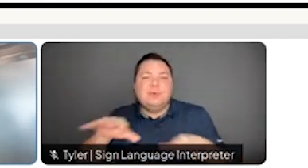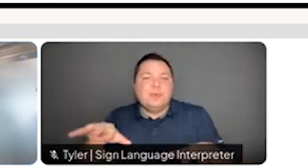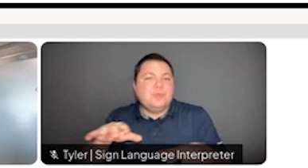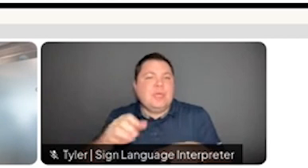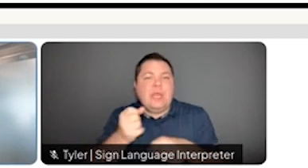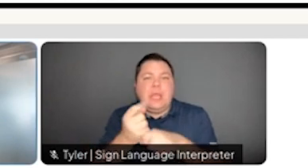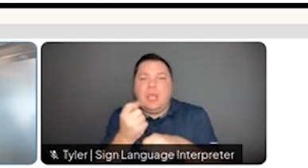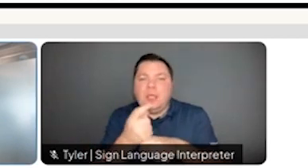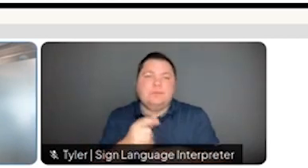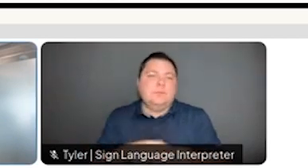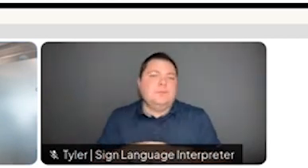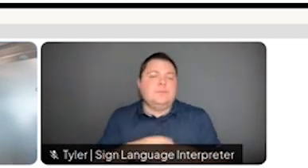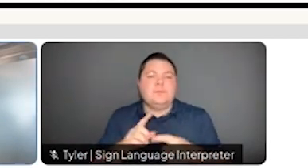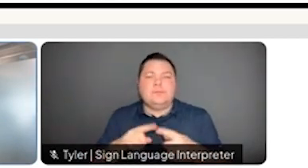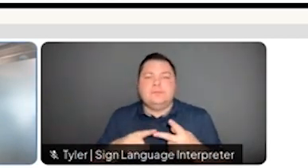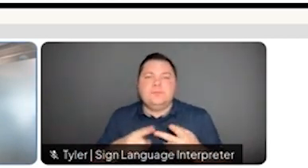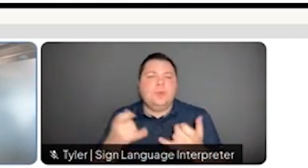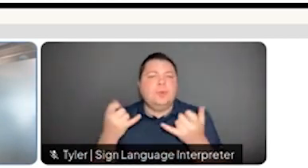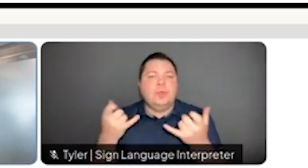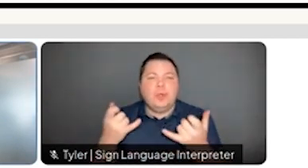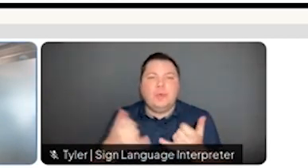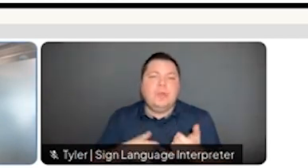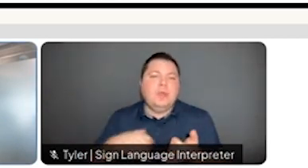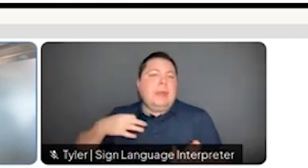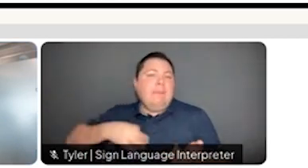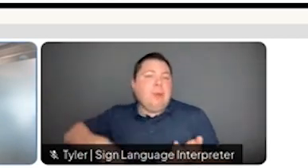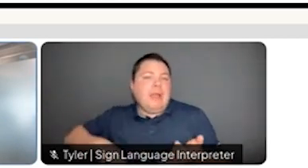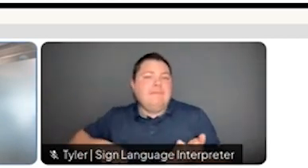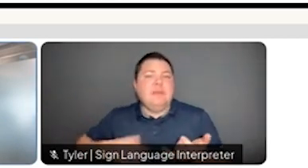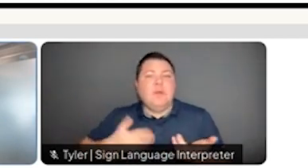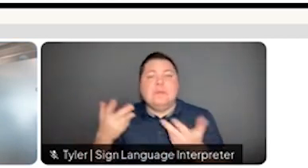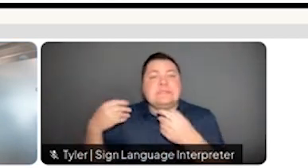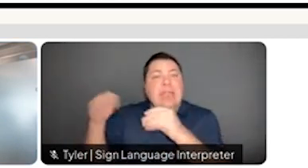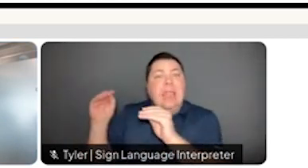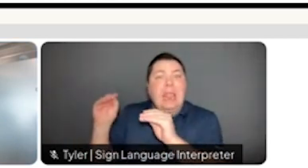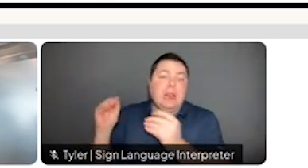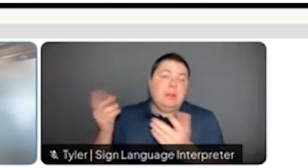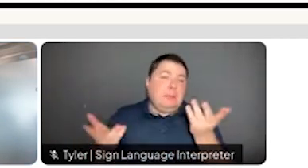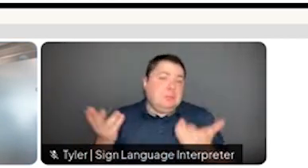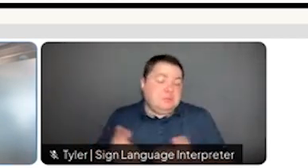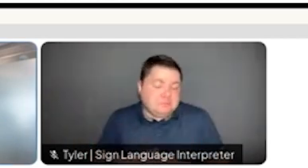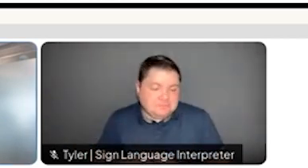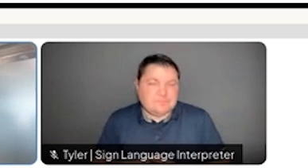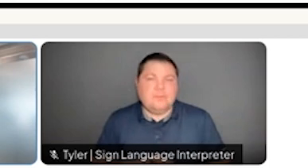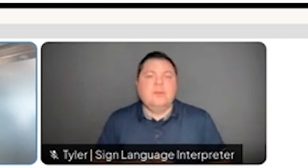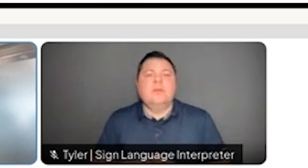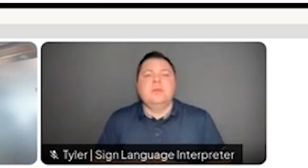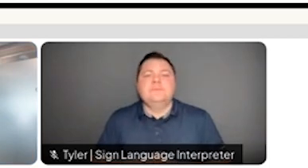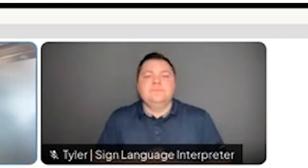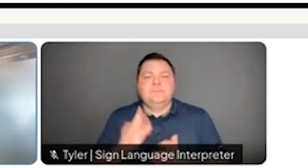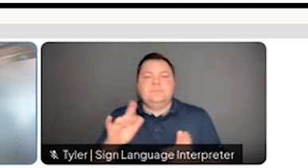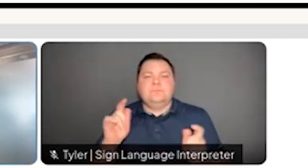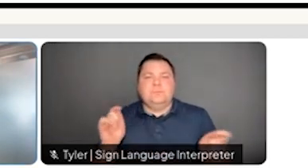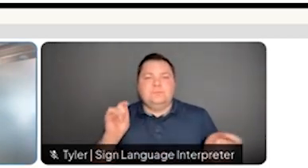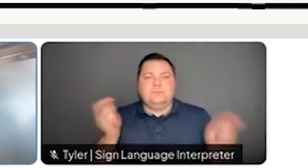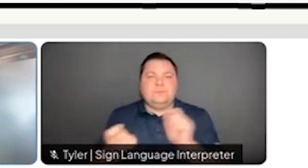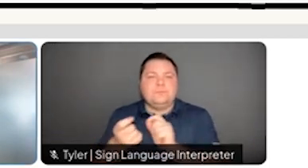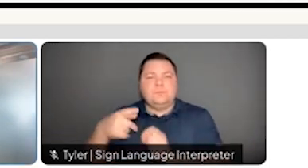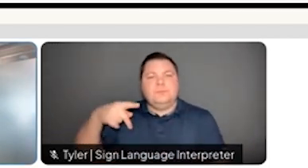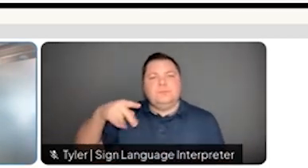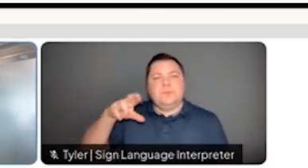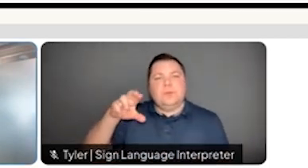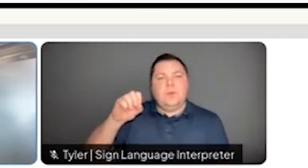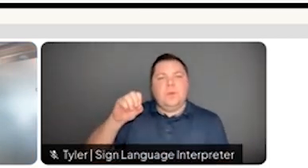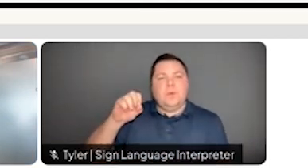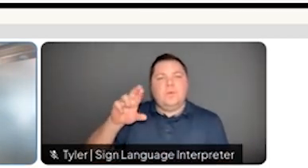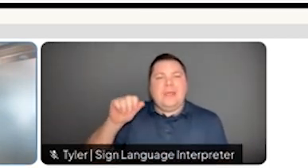set as such. Maybe it's current or profit, or perhaps a sale of your company. Let's try switching to pro rata allocation